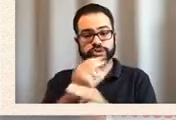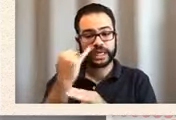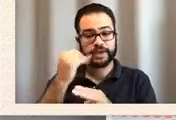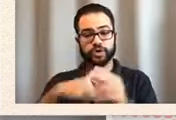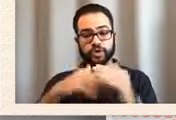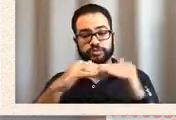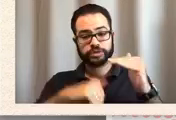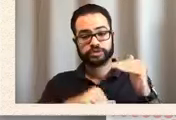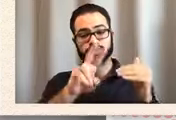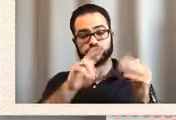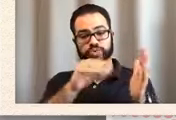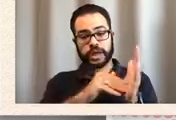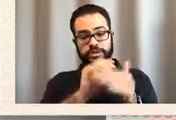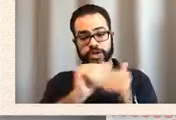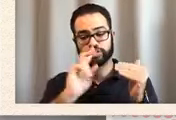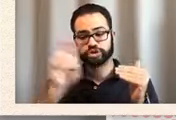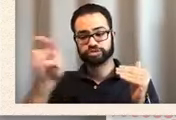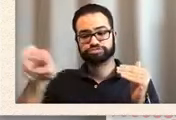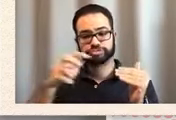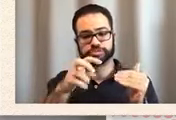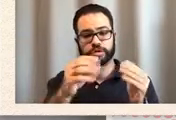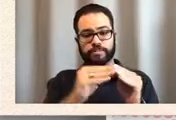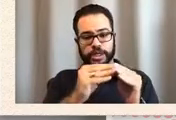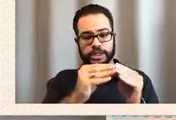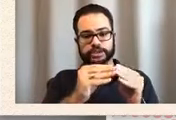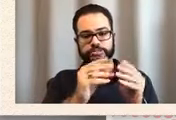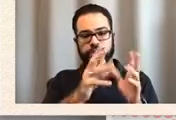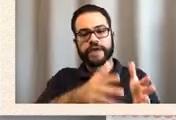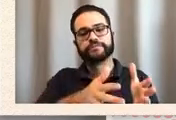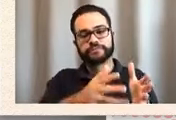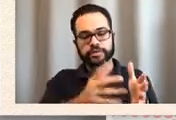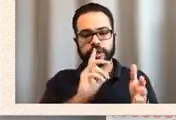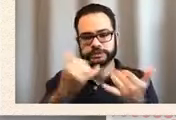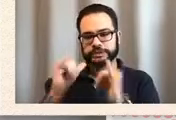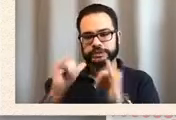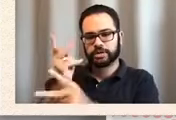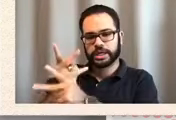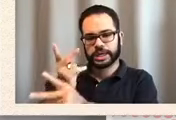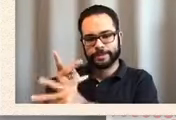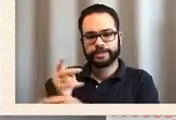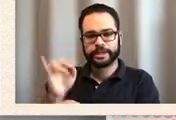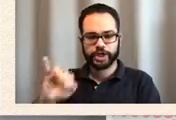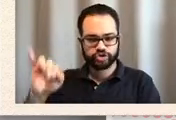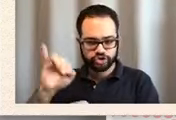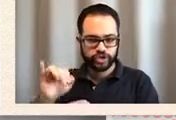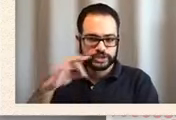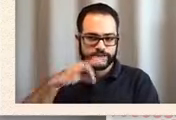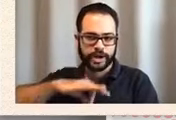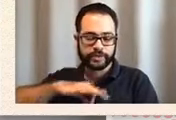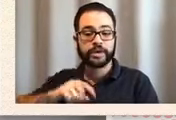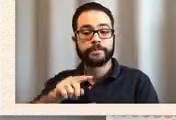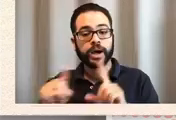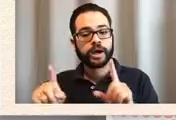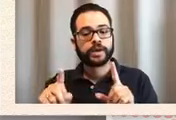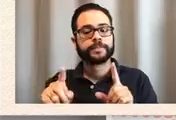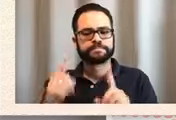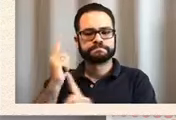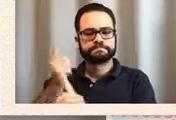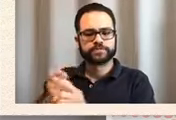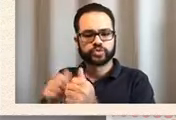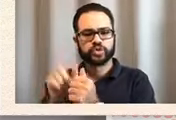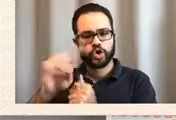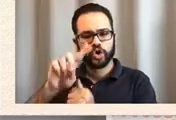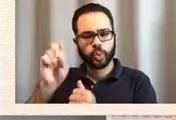dump any excess funds into the ABLE account and still maintain eligibility for Medicaid. So, but very much, going to her question, very much you can